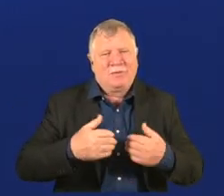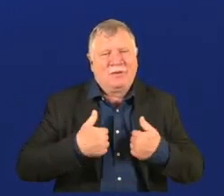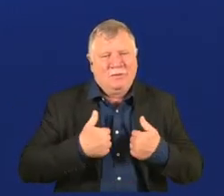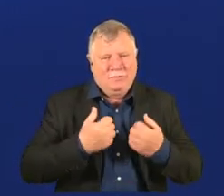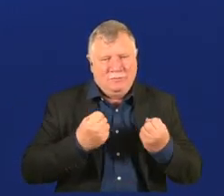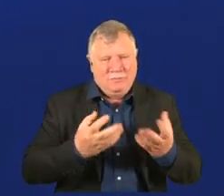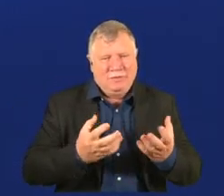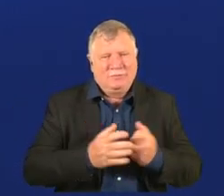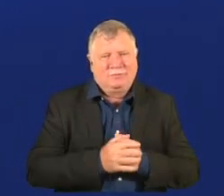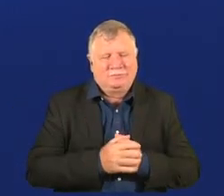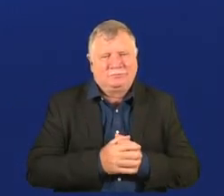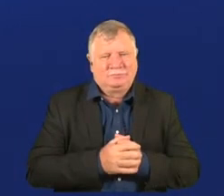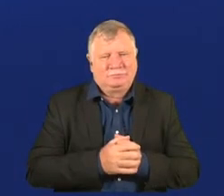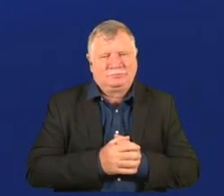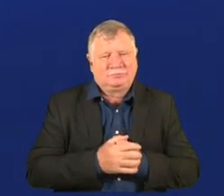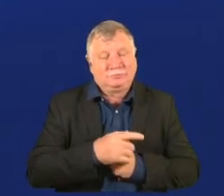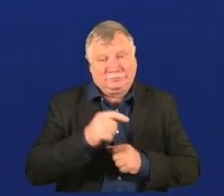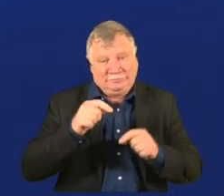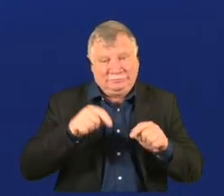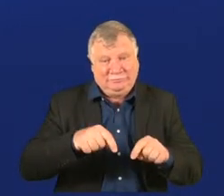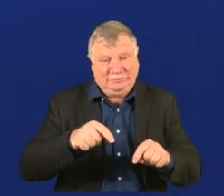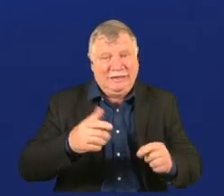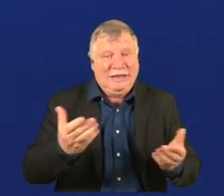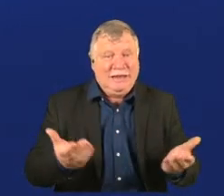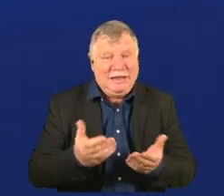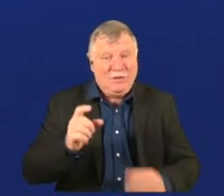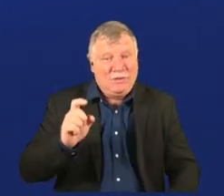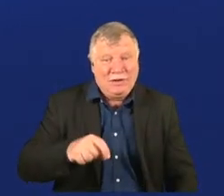population. Here, we